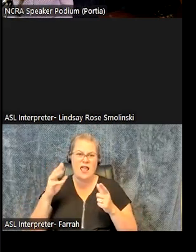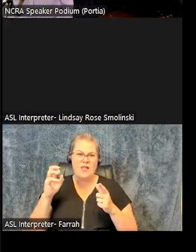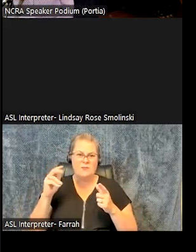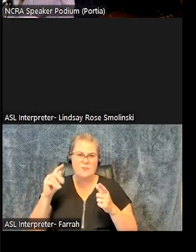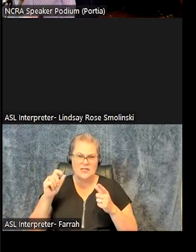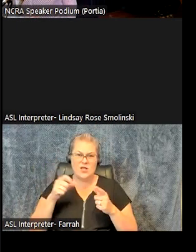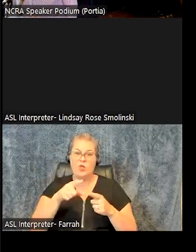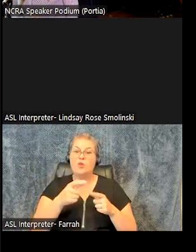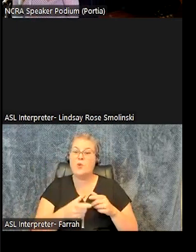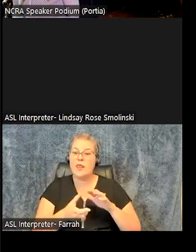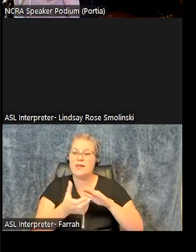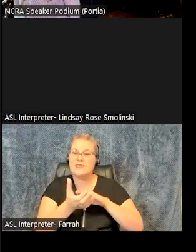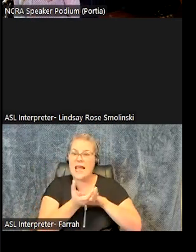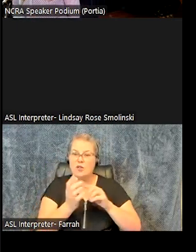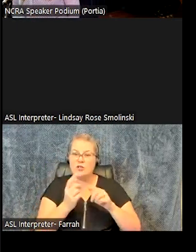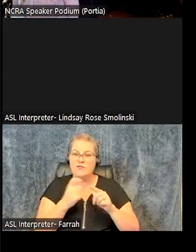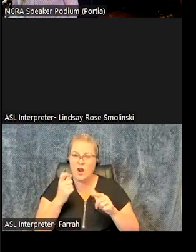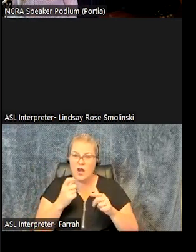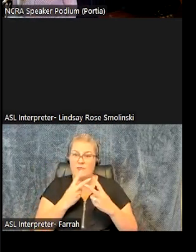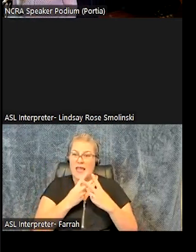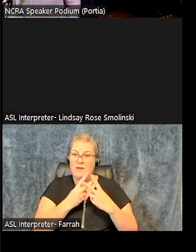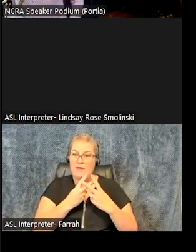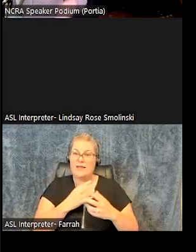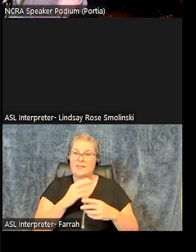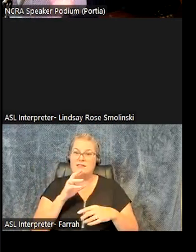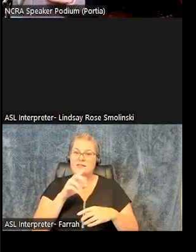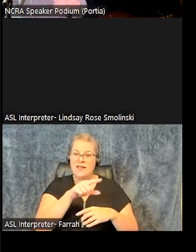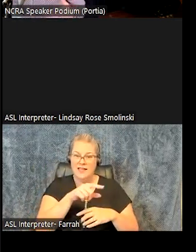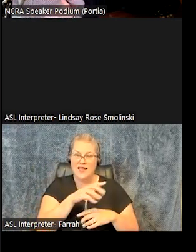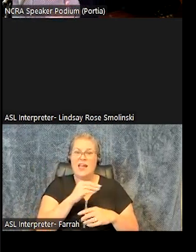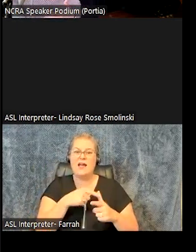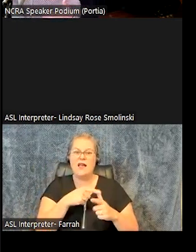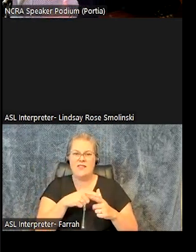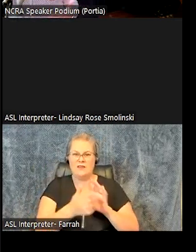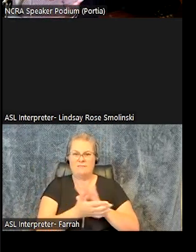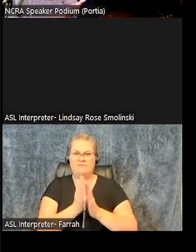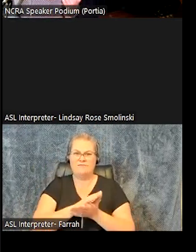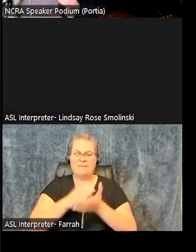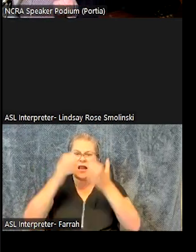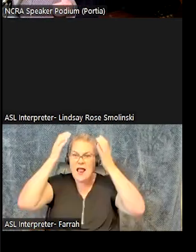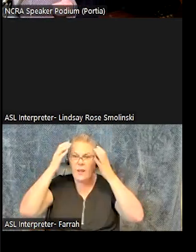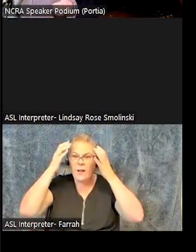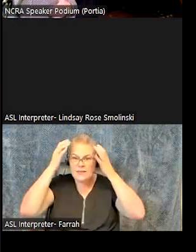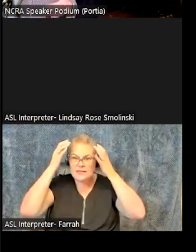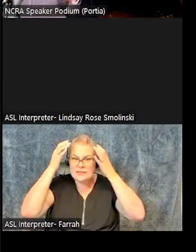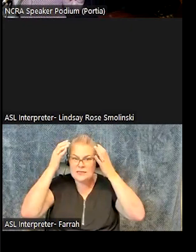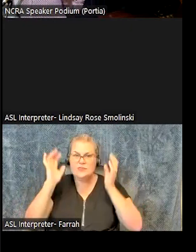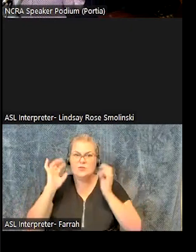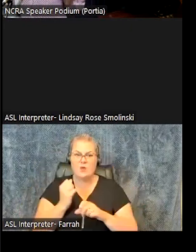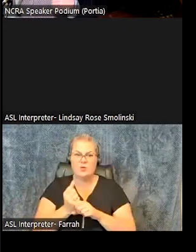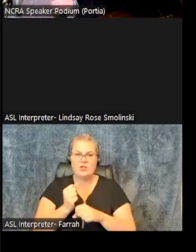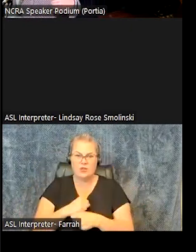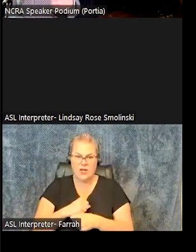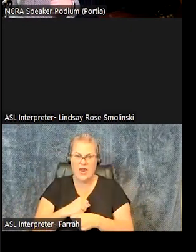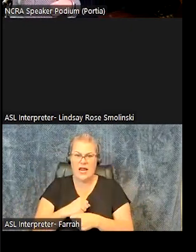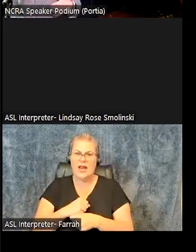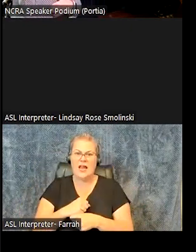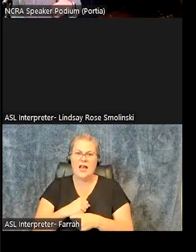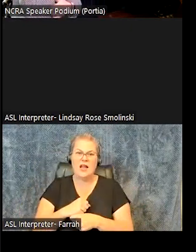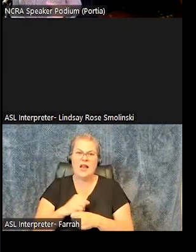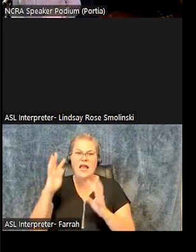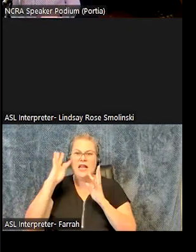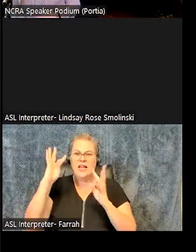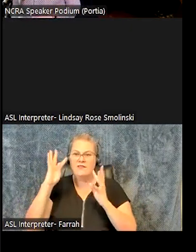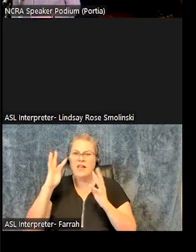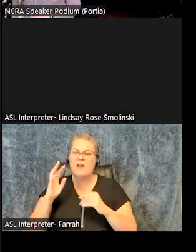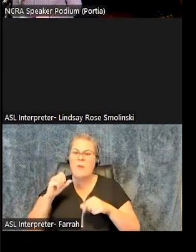from the inmate at the Travis County Correctional Facility, and that was combined with some of the other materials to create an innovative bicycle helmet.